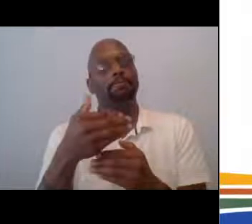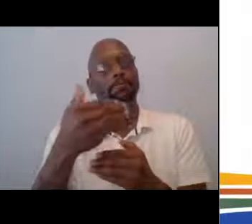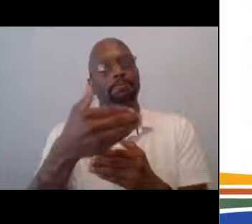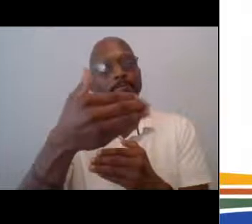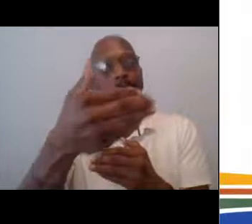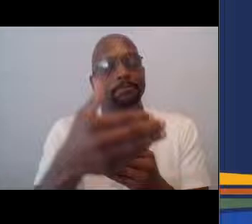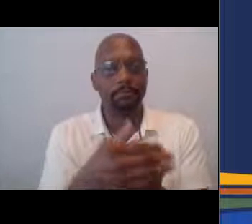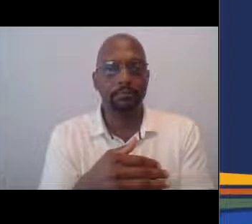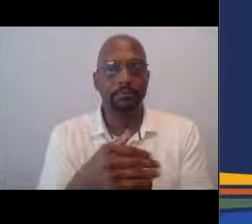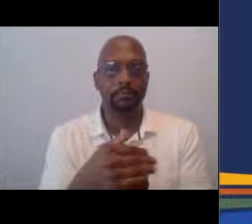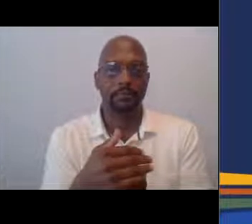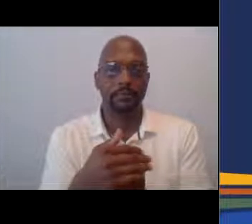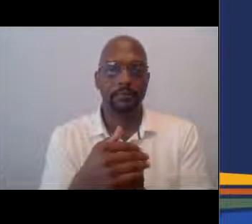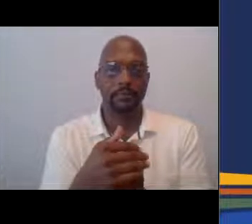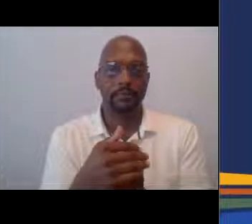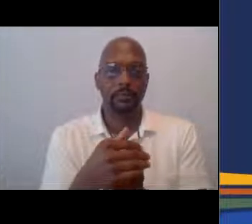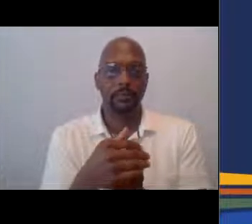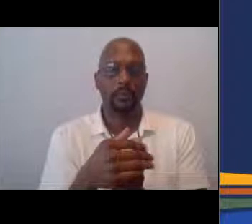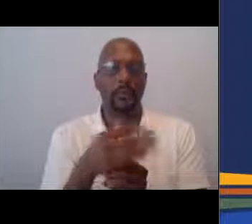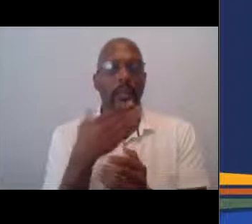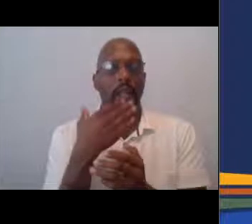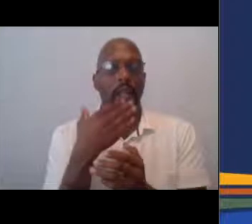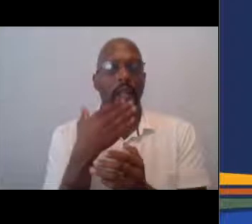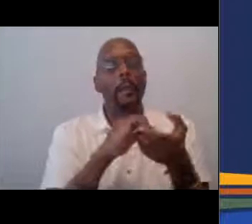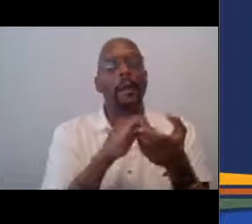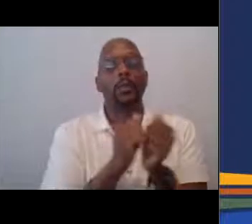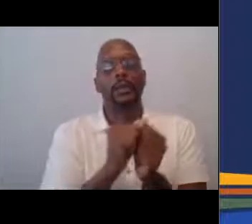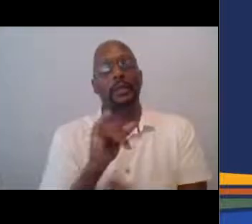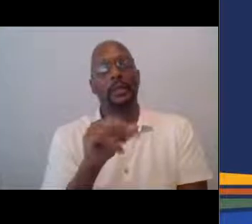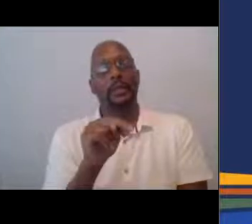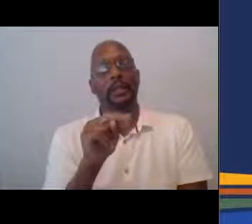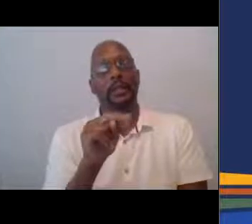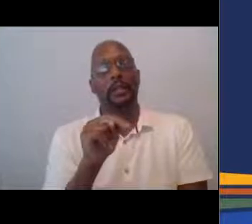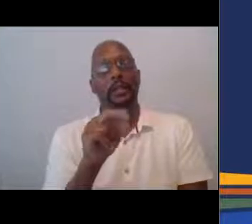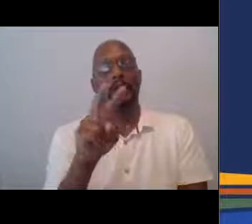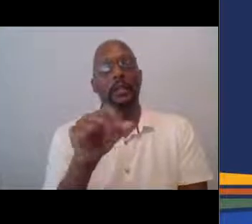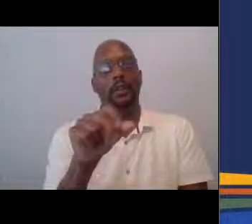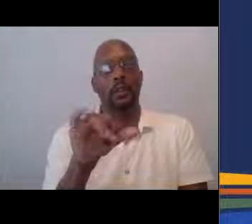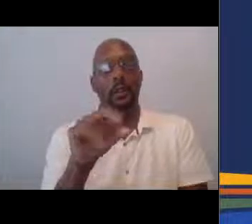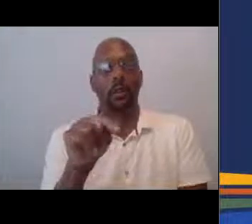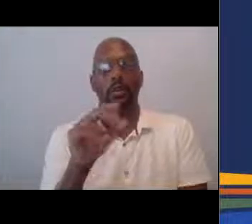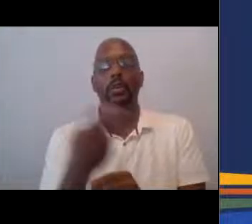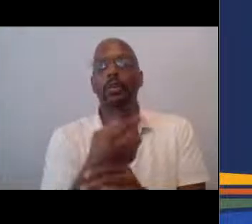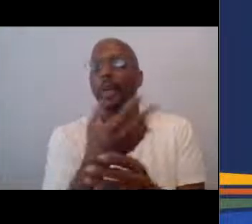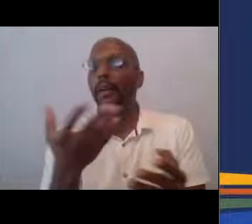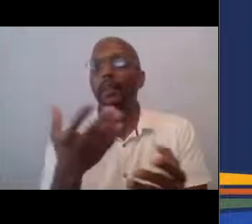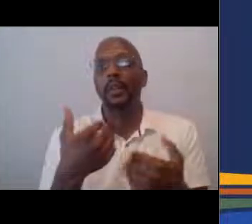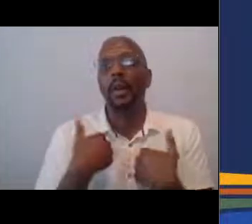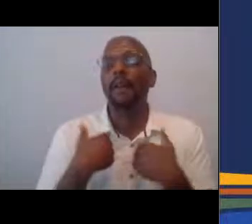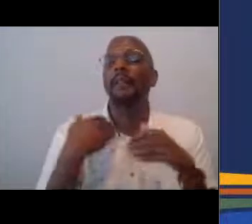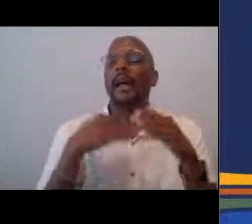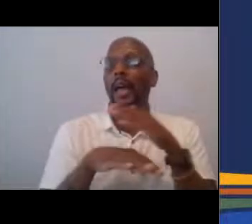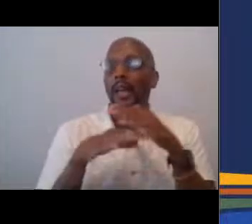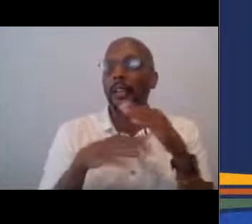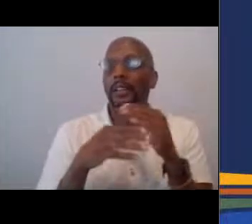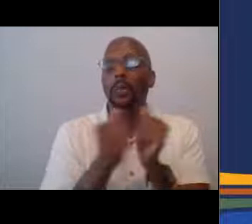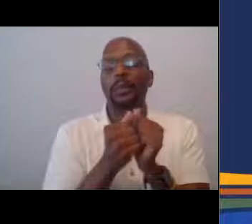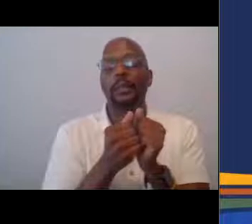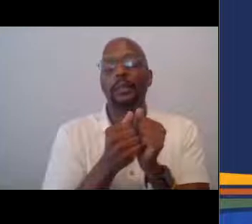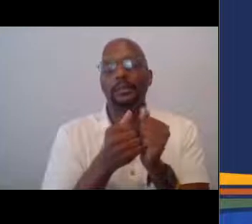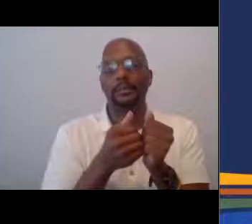slide. Thanks to our partnership and innovation, we're using every tool in the toolbox. This includes innovative project delivery with the use